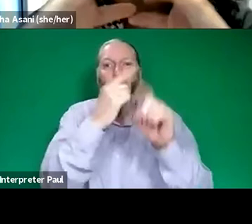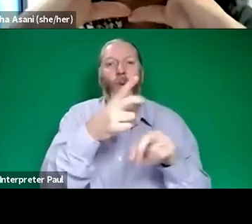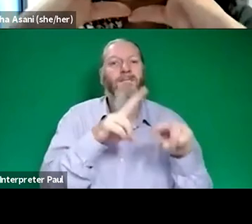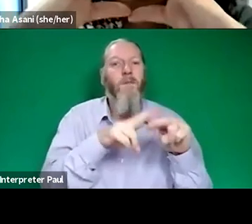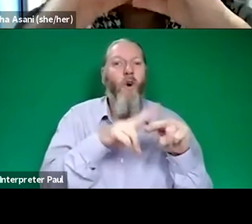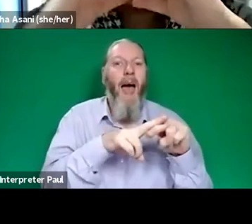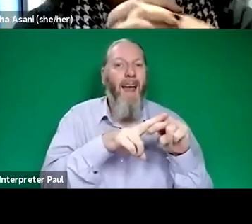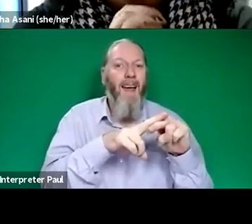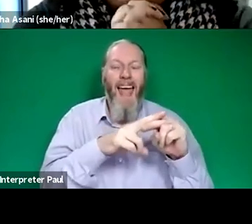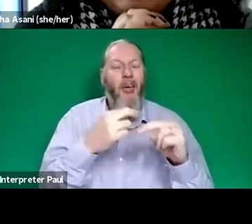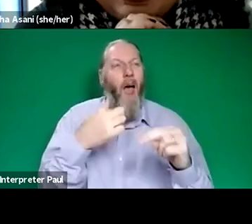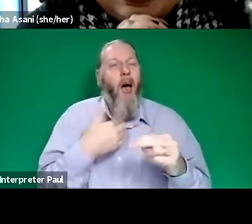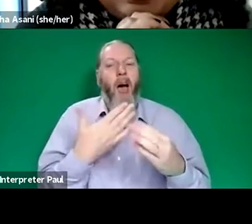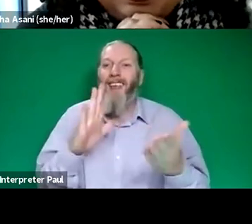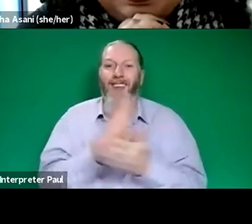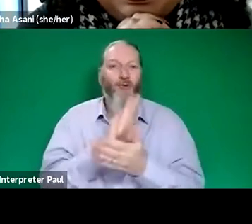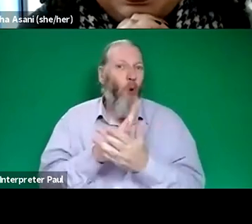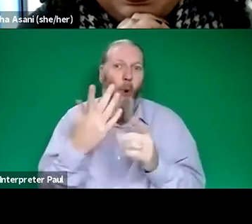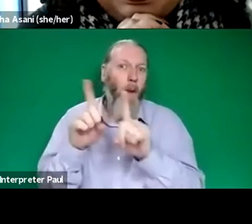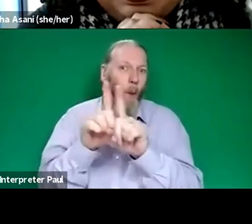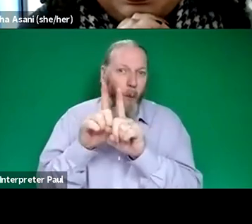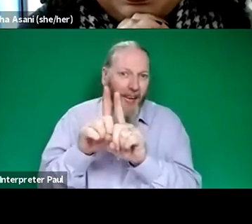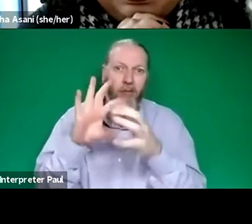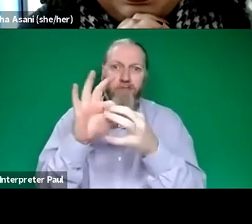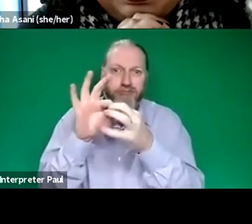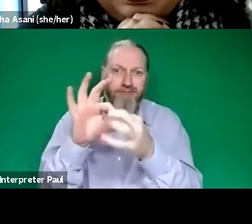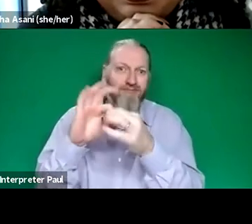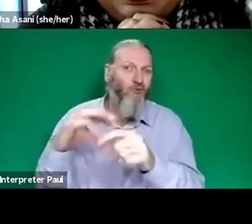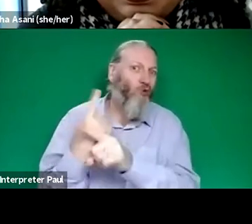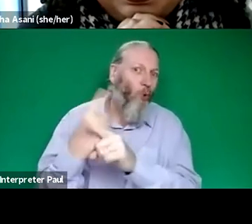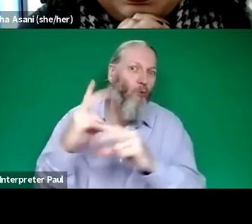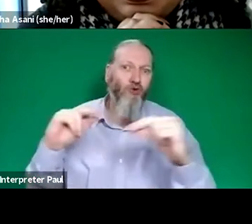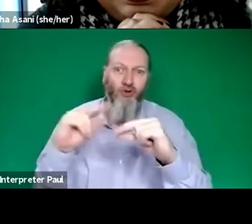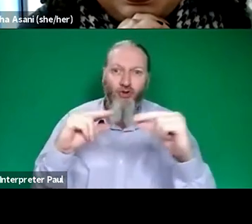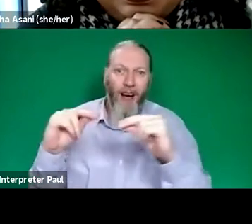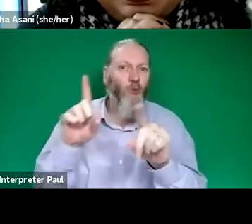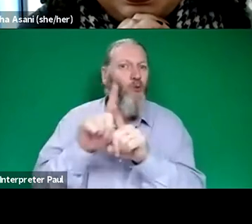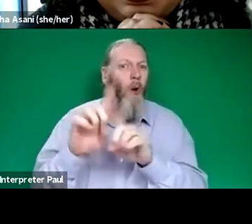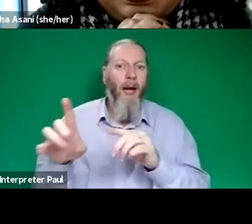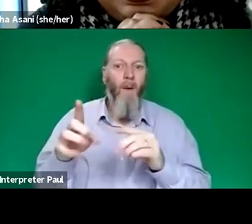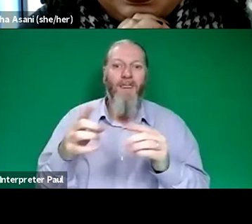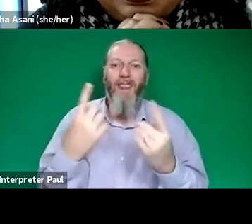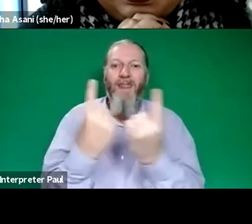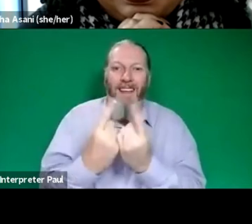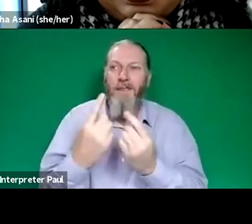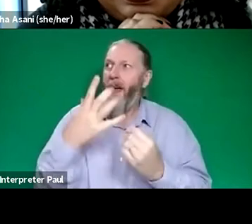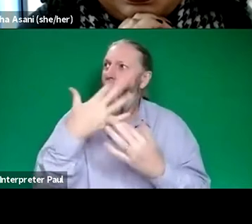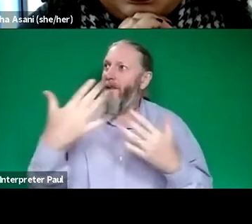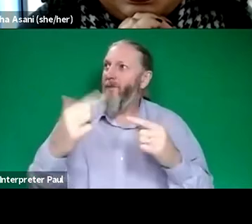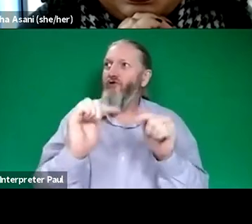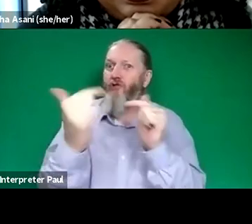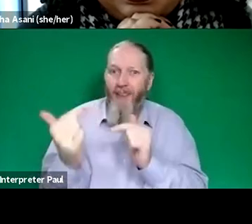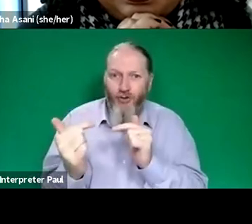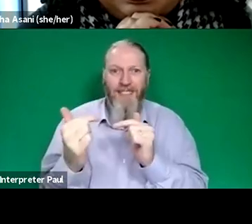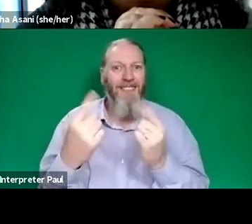enjoy being around you and talking to you about all the things that sort of challenge us, push us, and I'm looking forward to what I hope